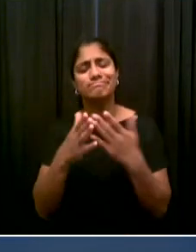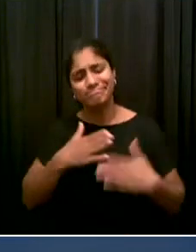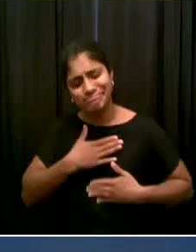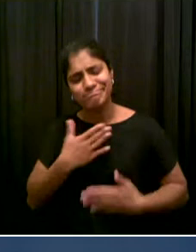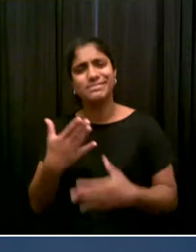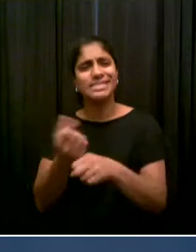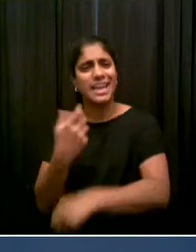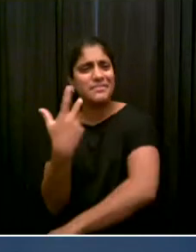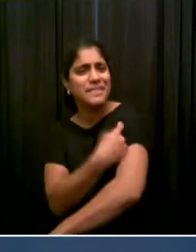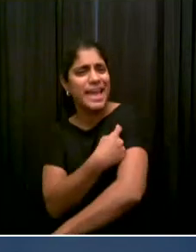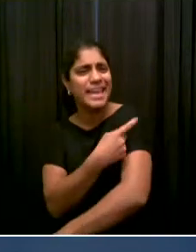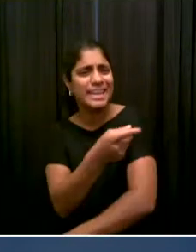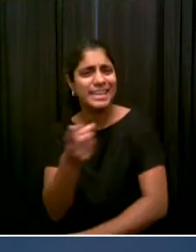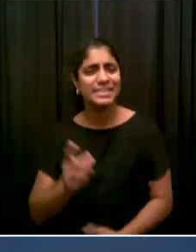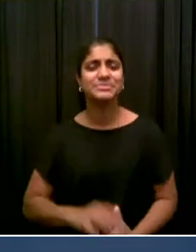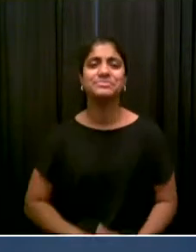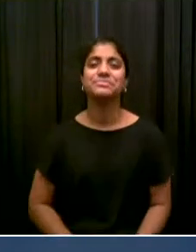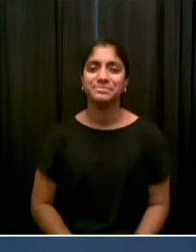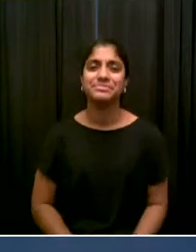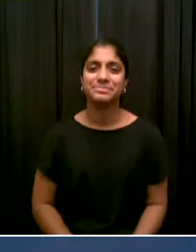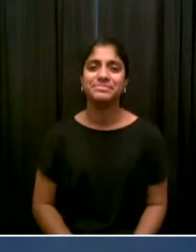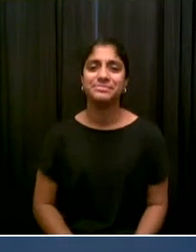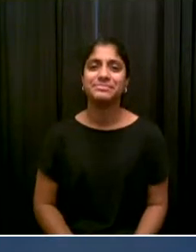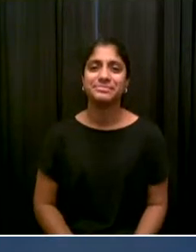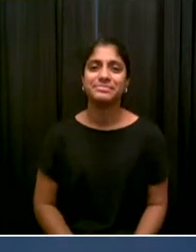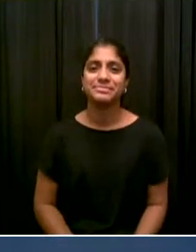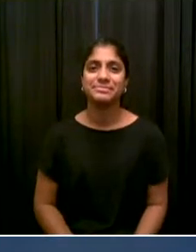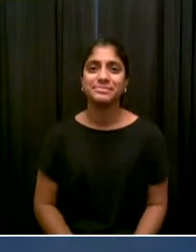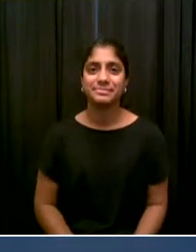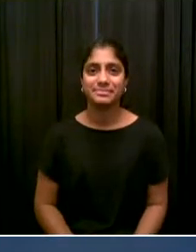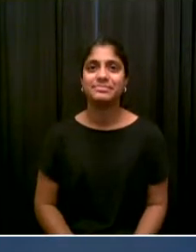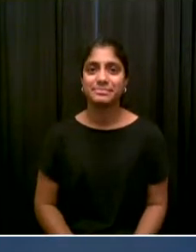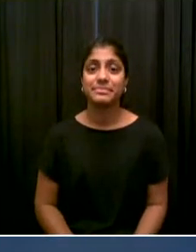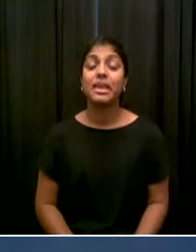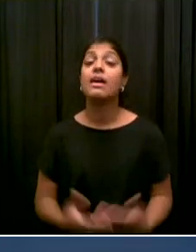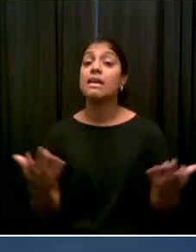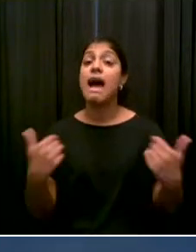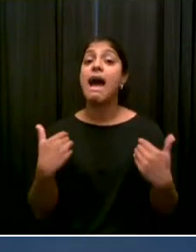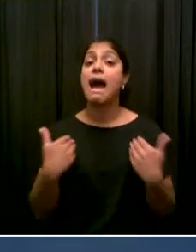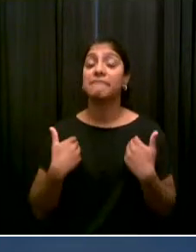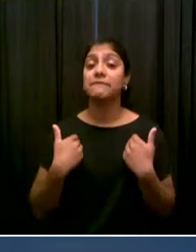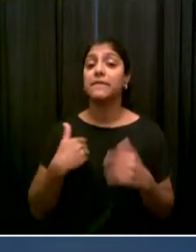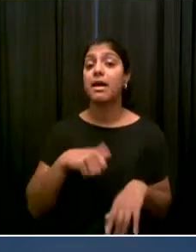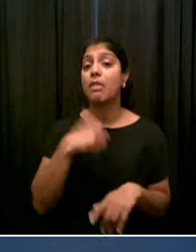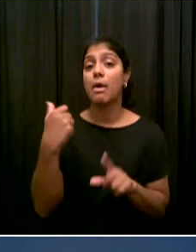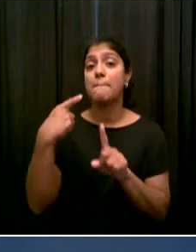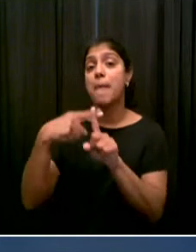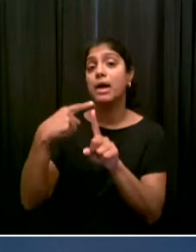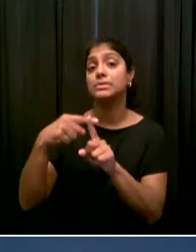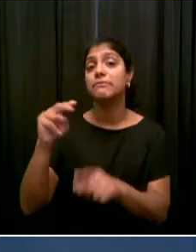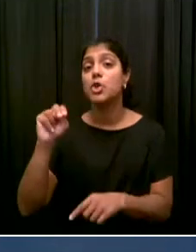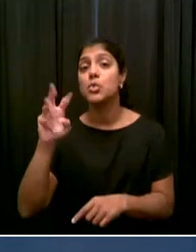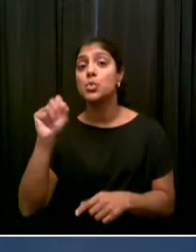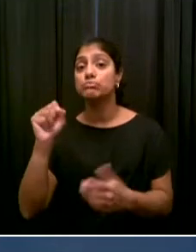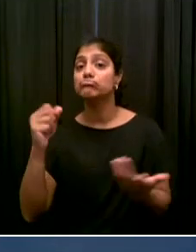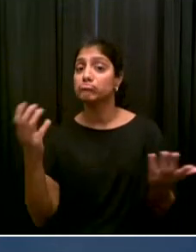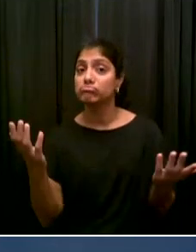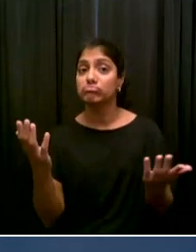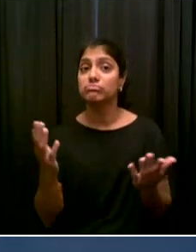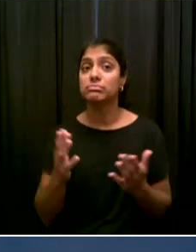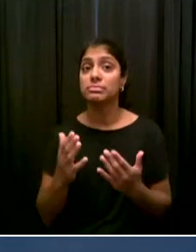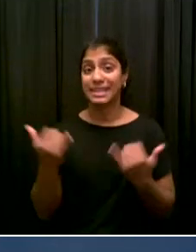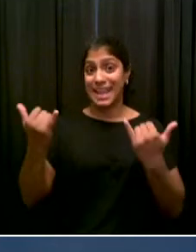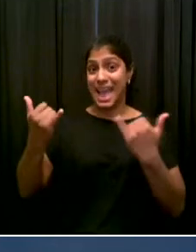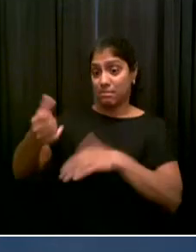of emergency in New York State ends, and that means the restoration of democracy in New York State. That means local control